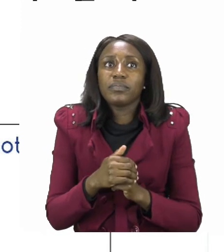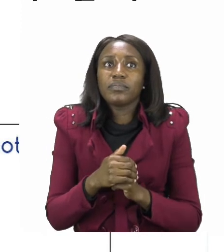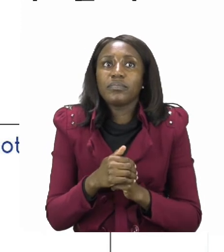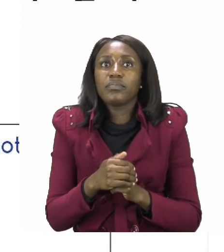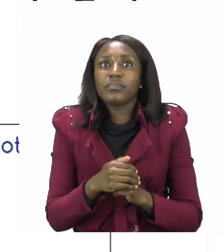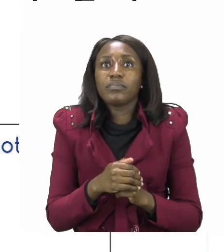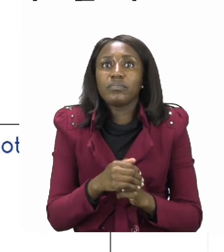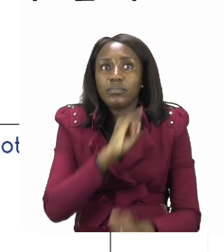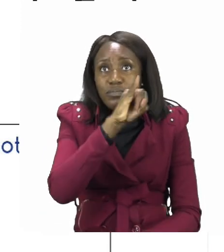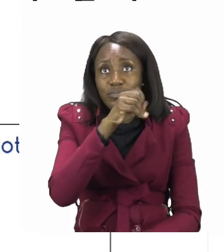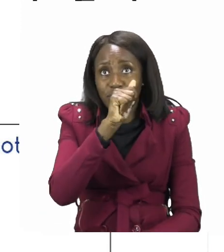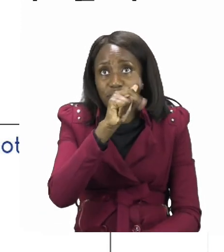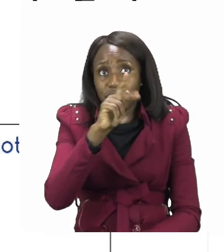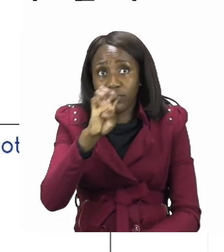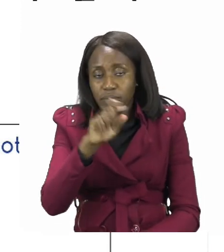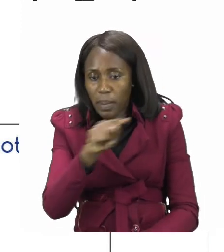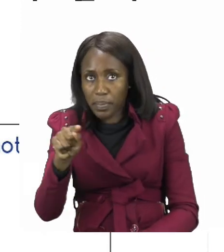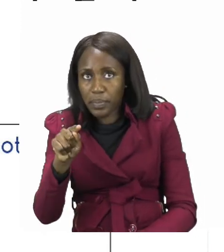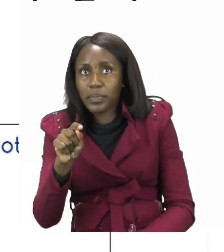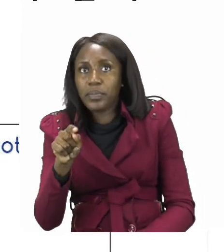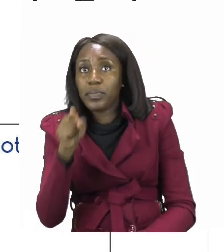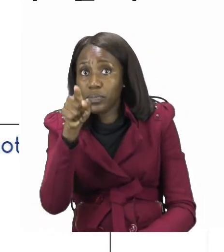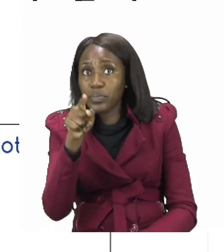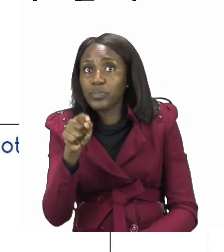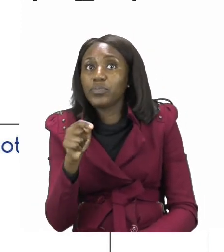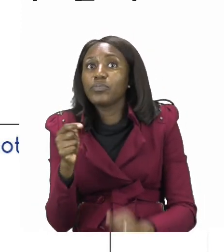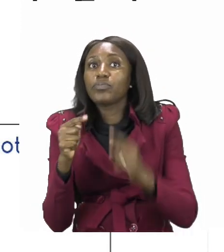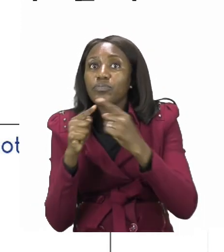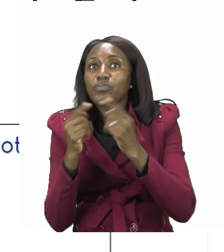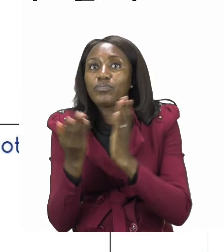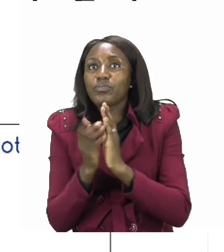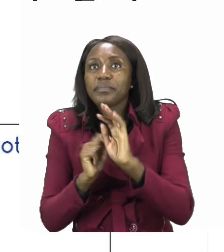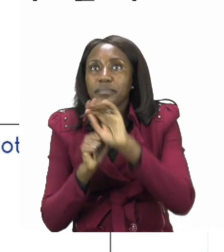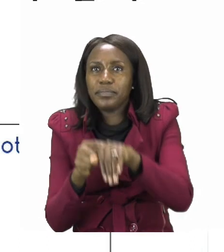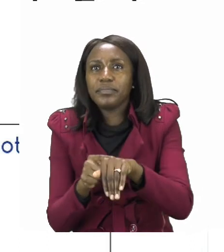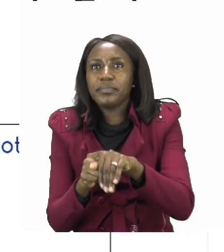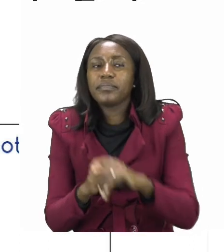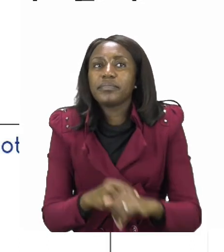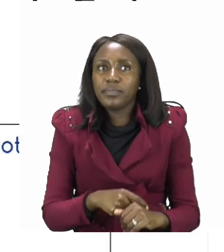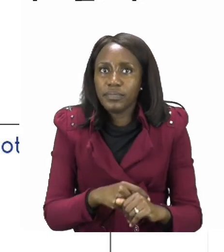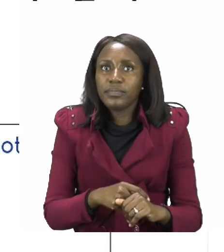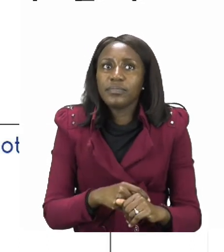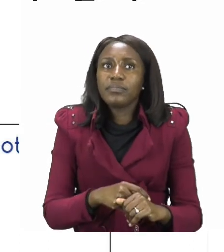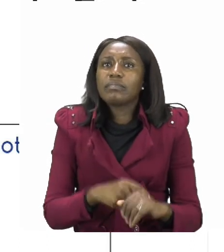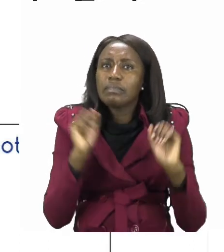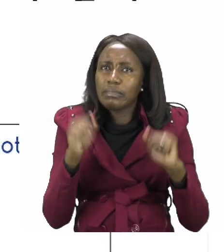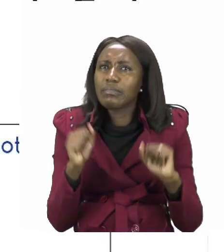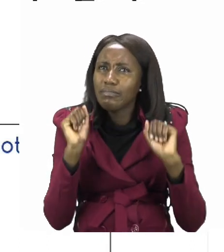Jake dash you to school tomorrow. We now need to put